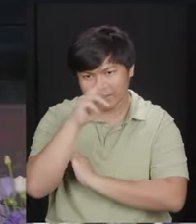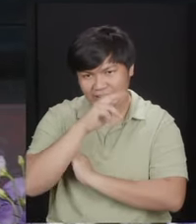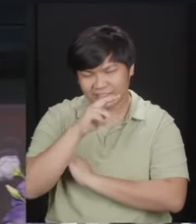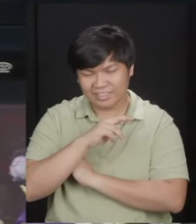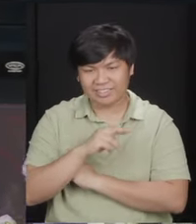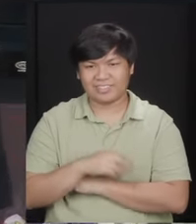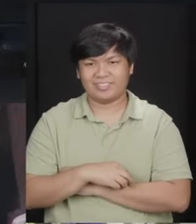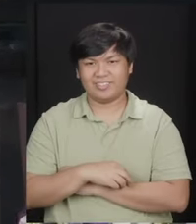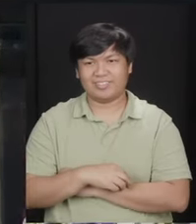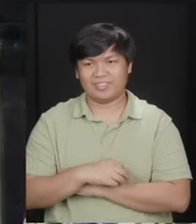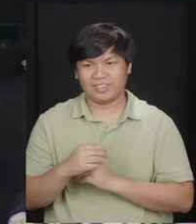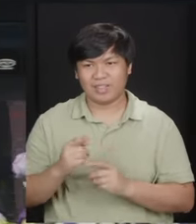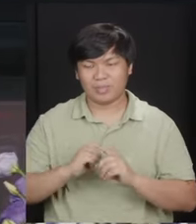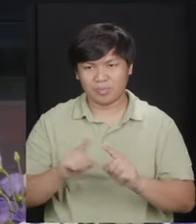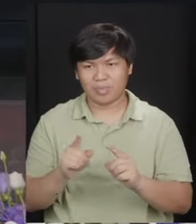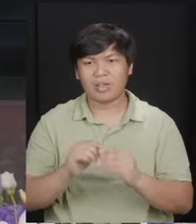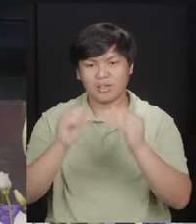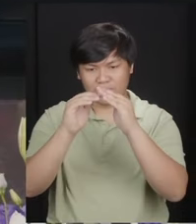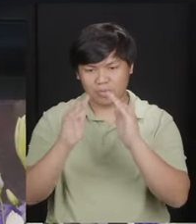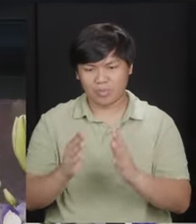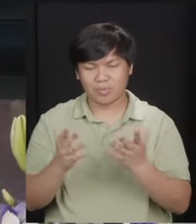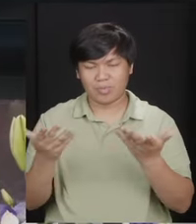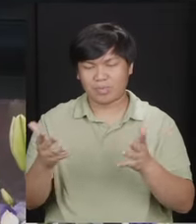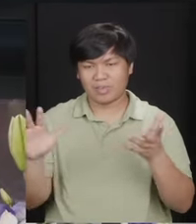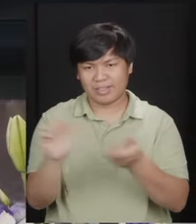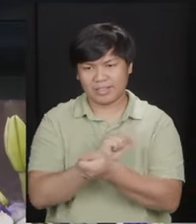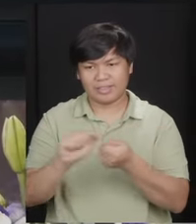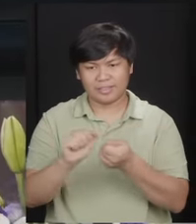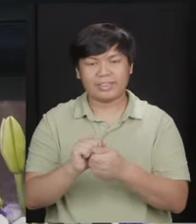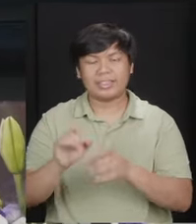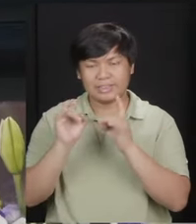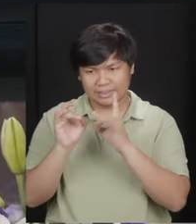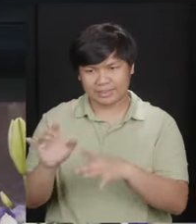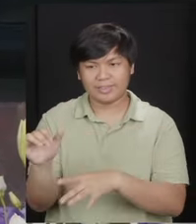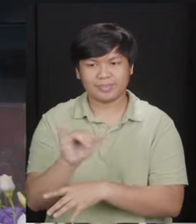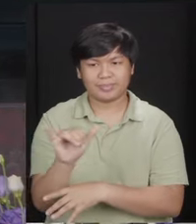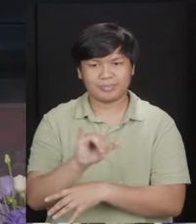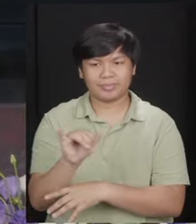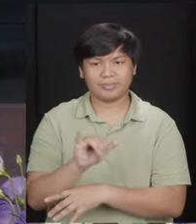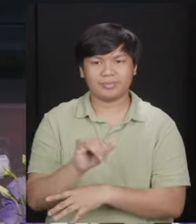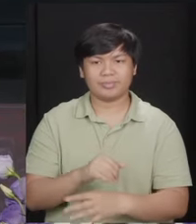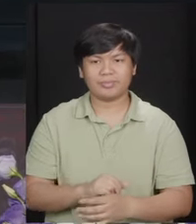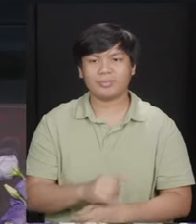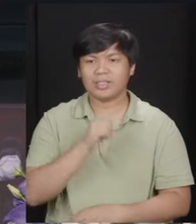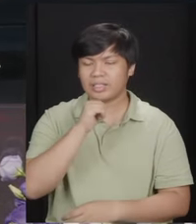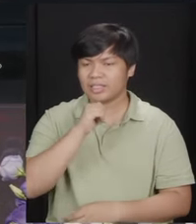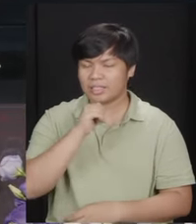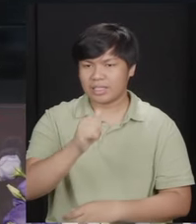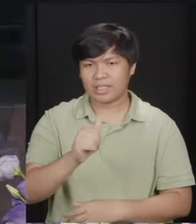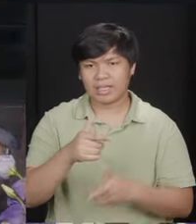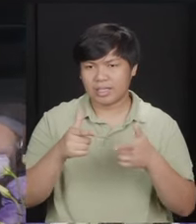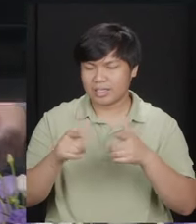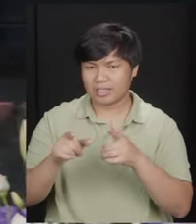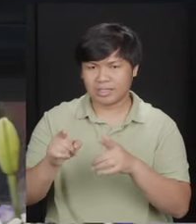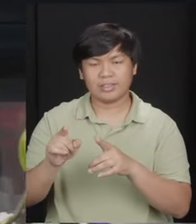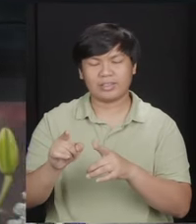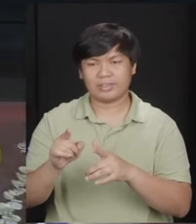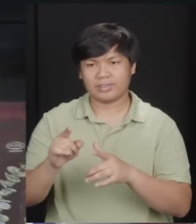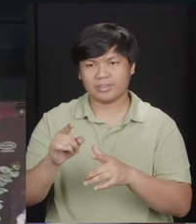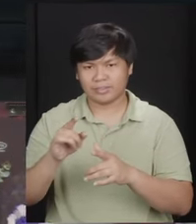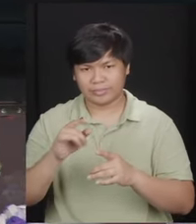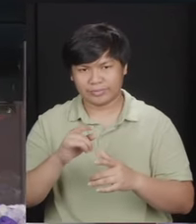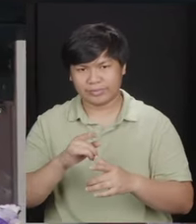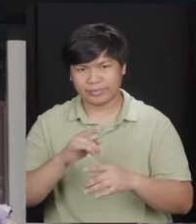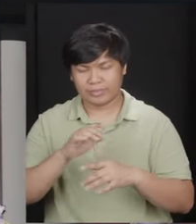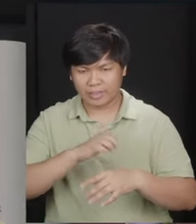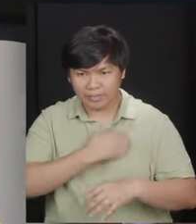lechon. But now you're homeless. That's hatred. It will never, never leave you unaffected. If you want it